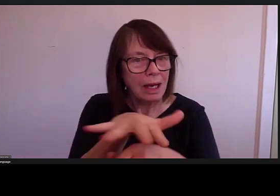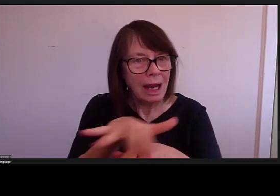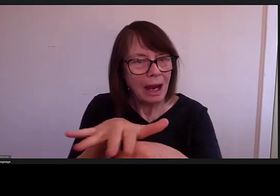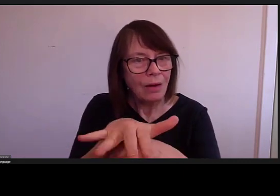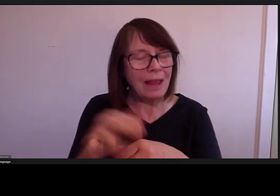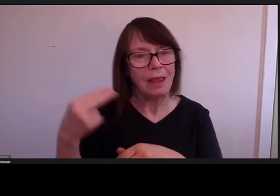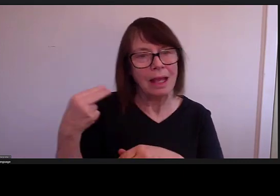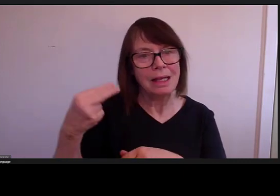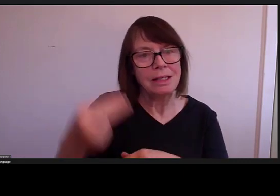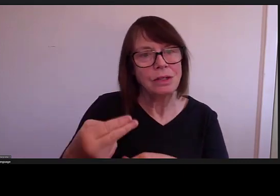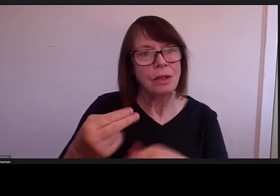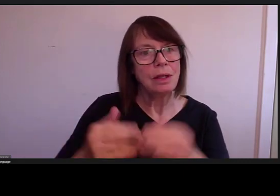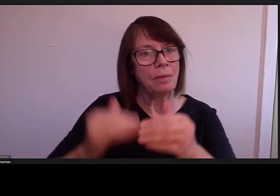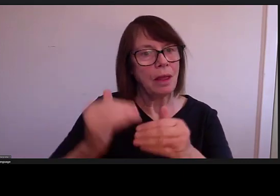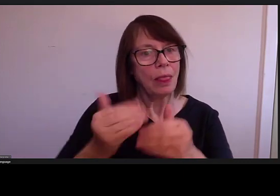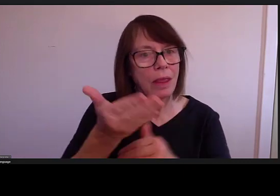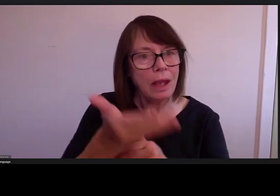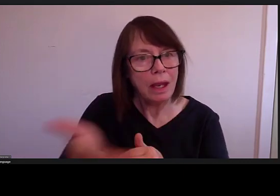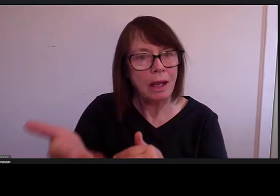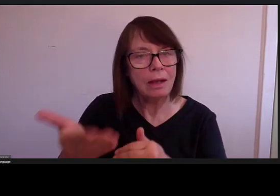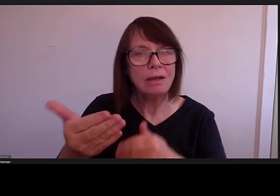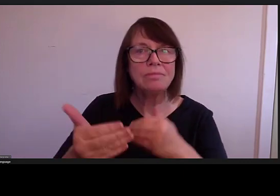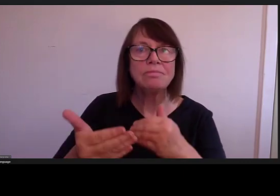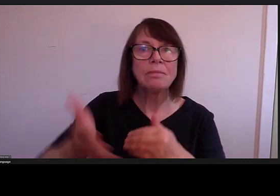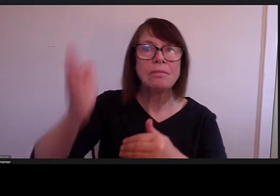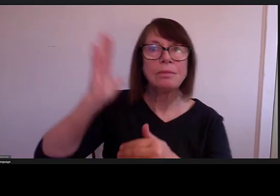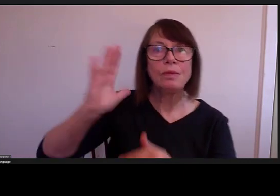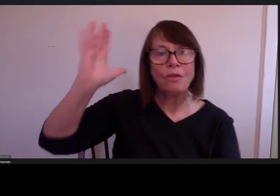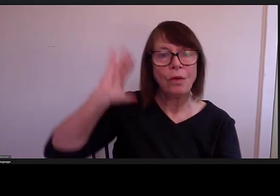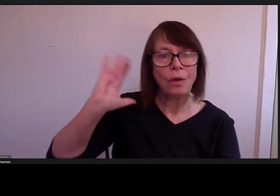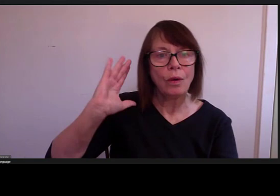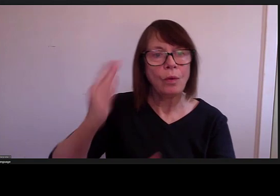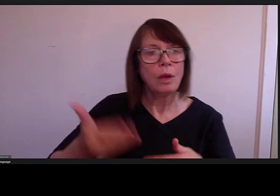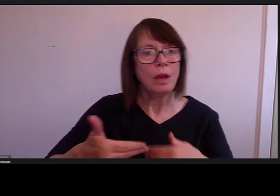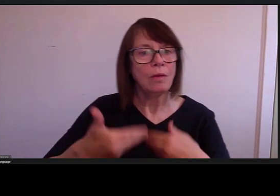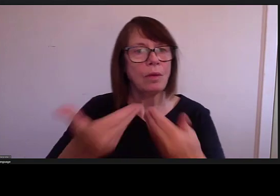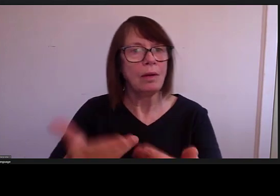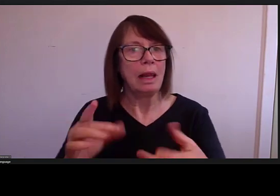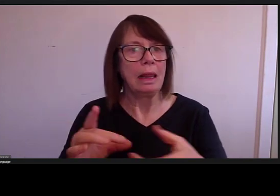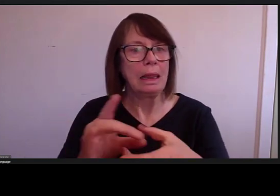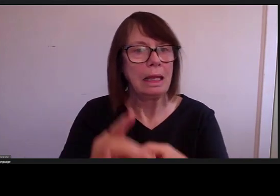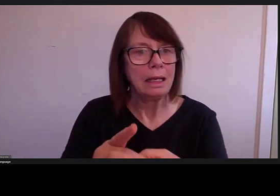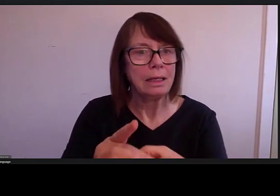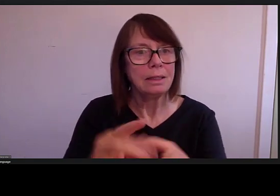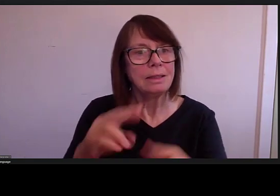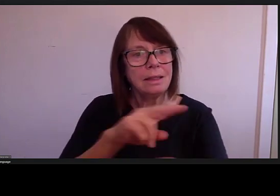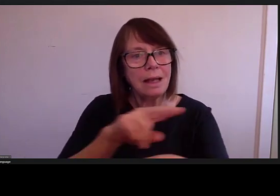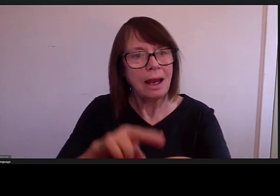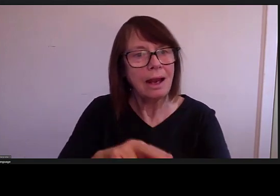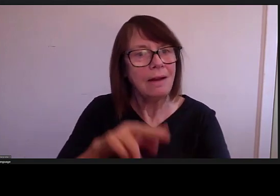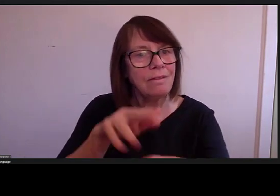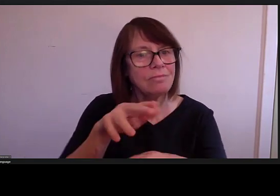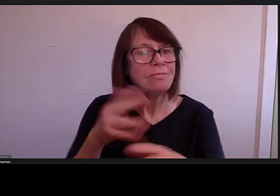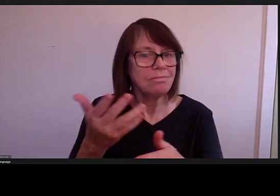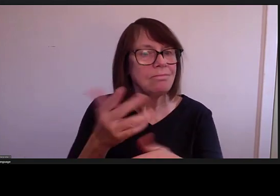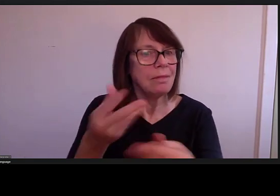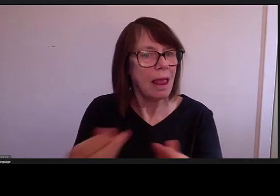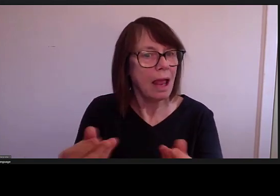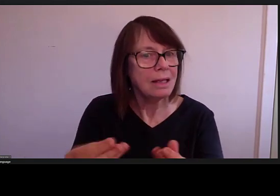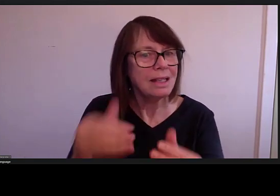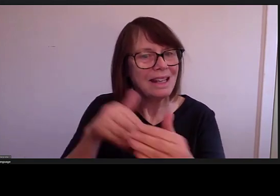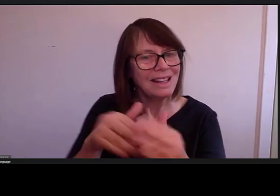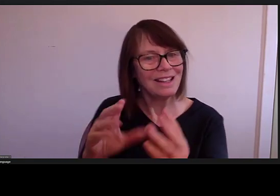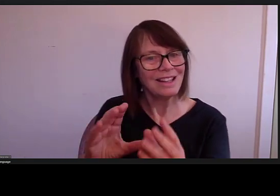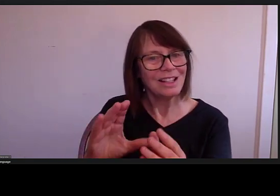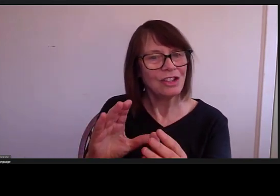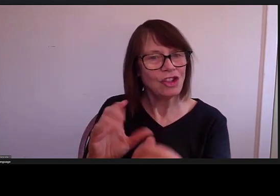has been built and preceded it, we have provided the link to Native Land Digital in the chat. Now, before